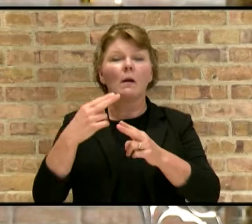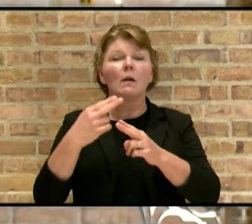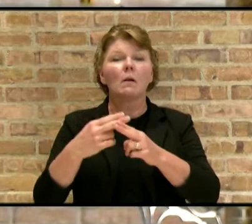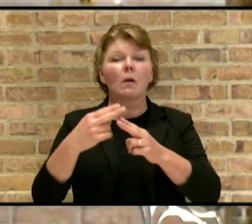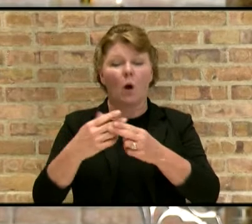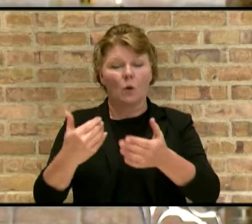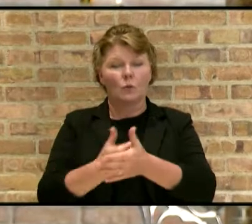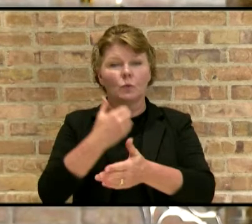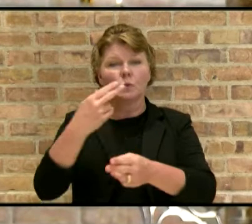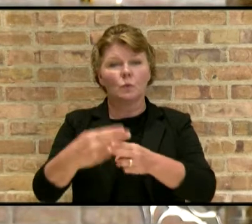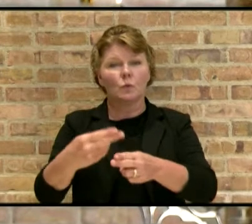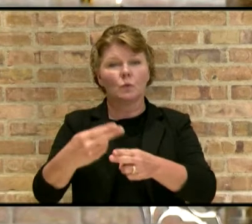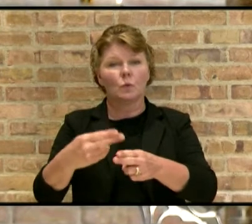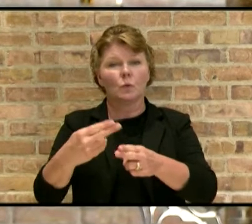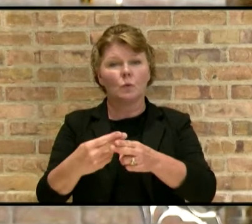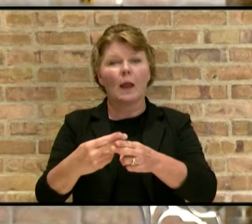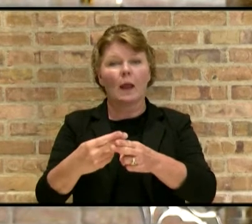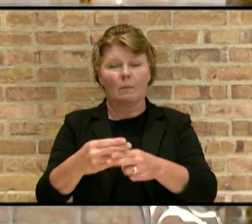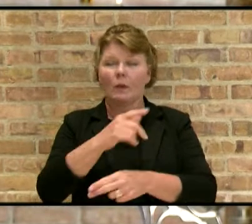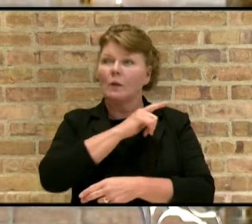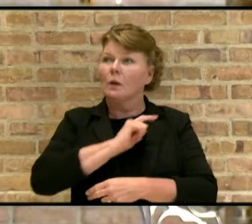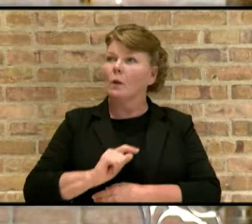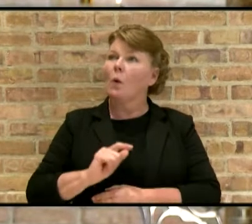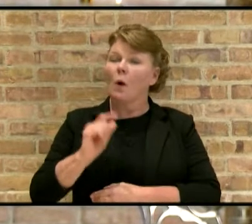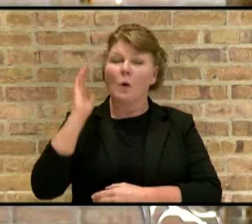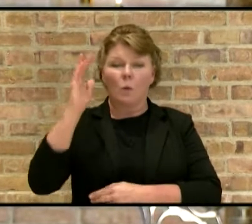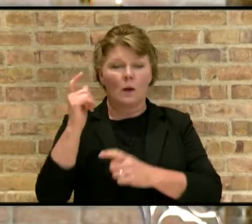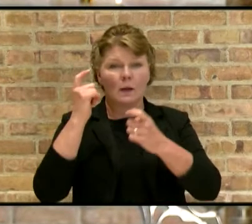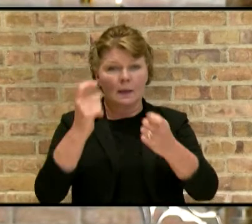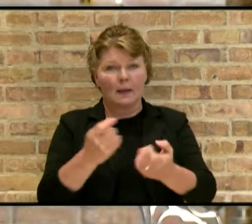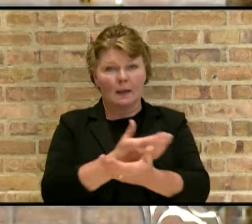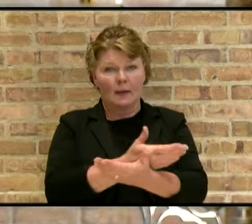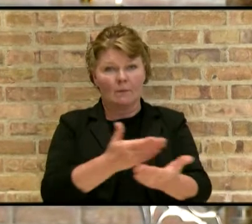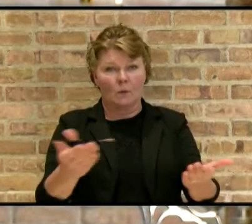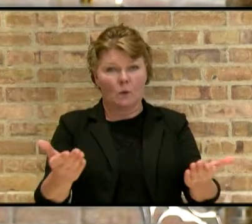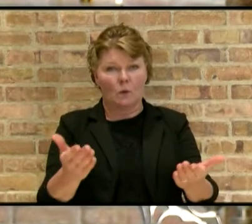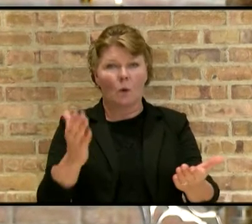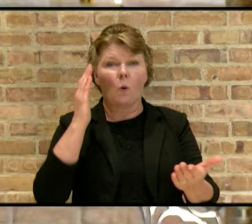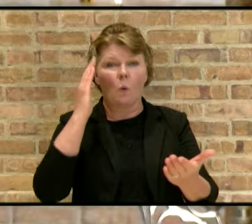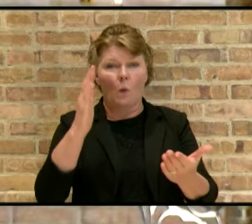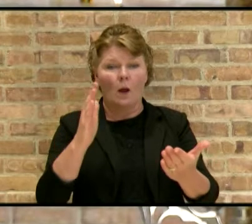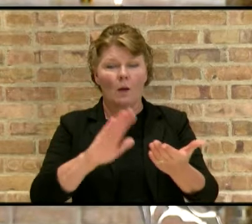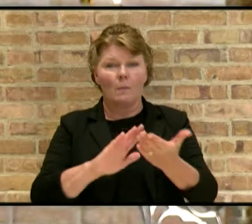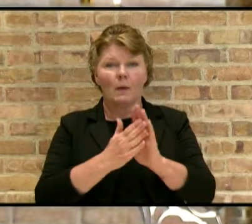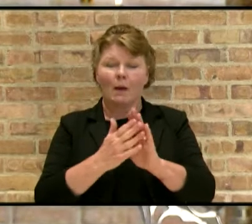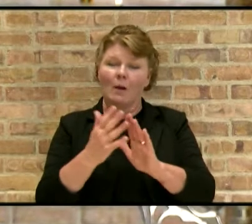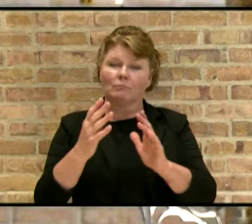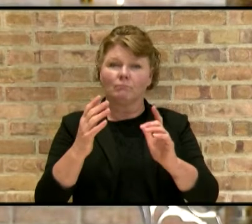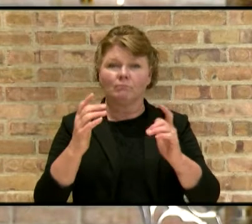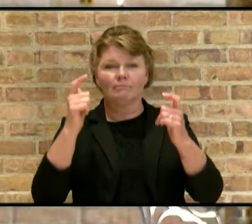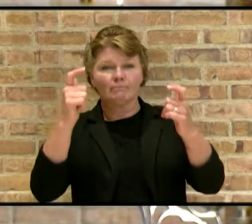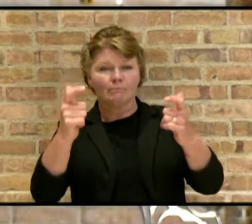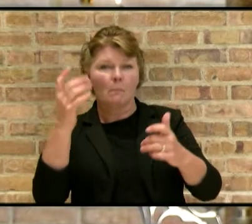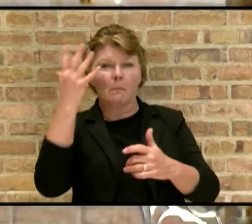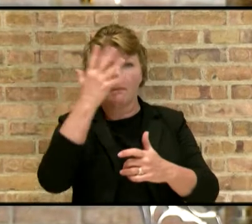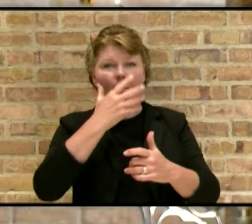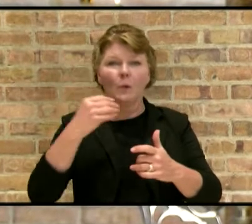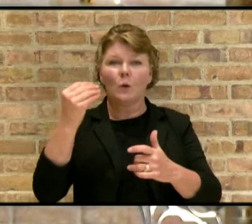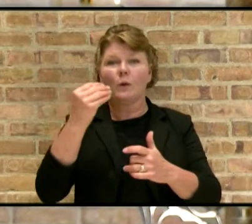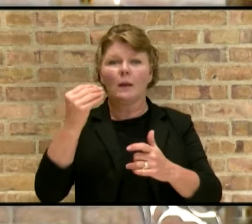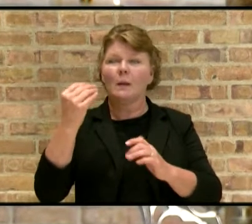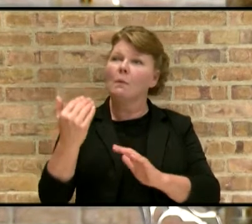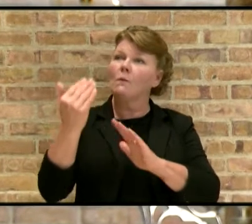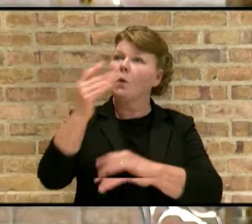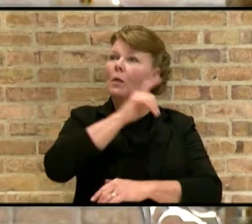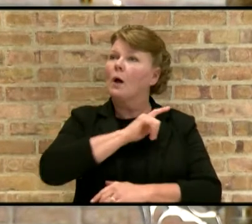new name that the mouth of the Lord will give you. You shall be a crown of beauty in the hand of the Lord, and